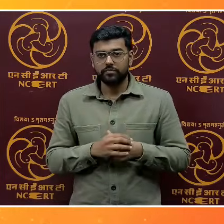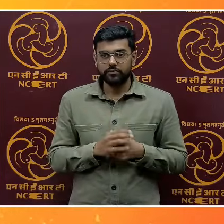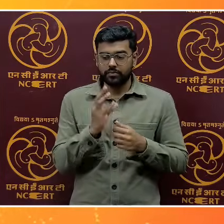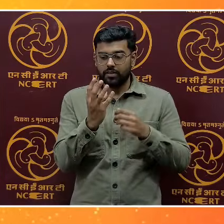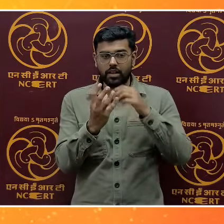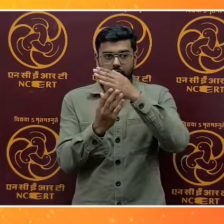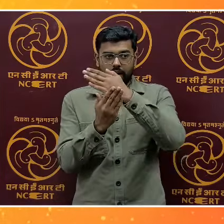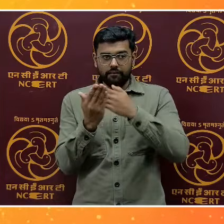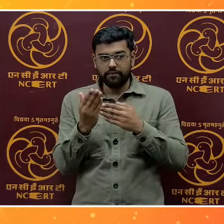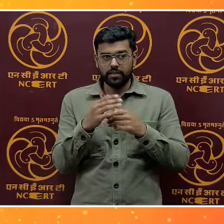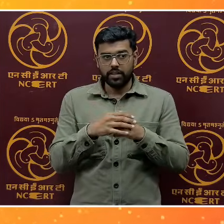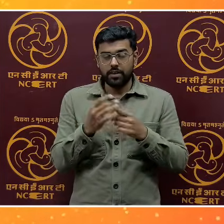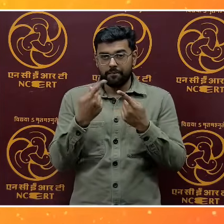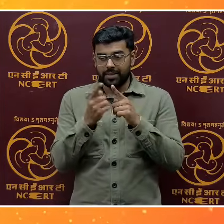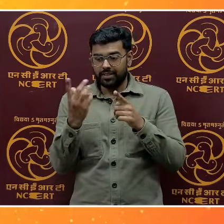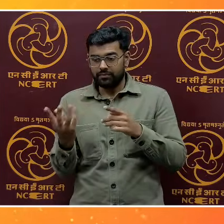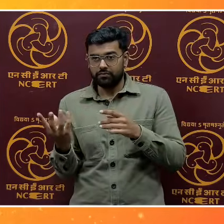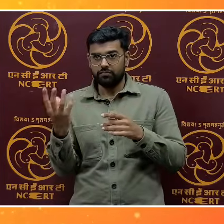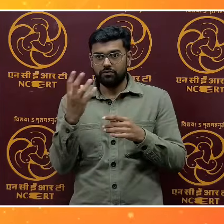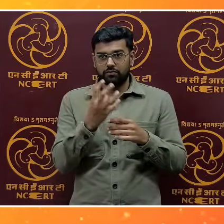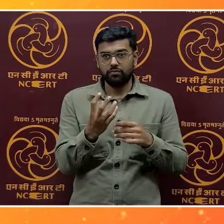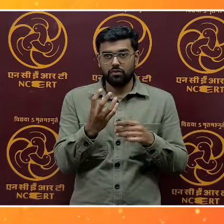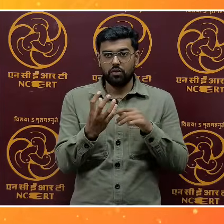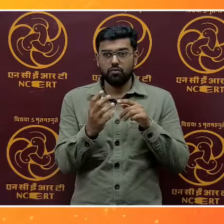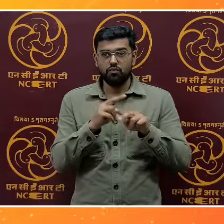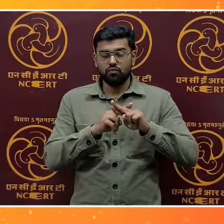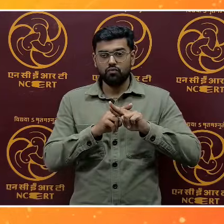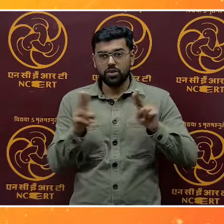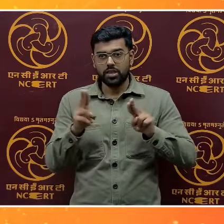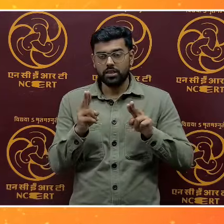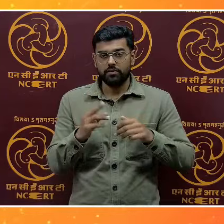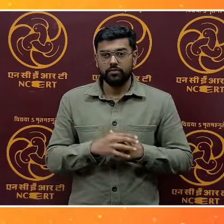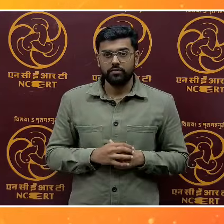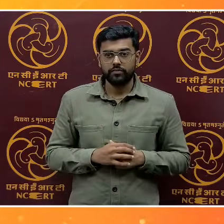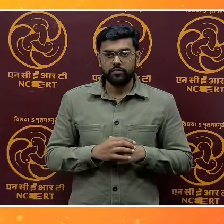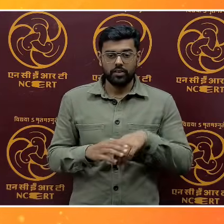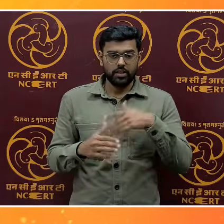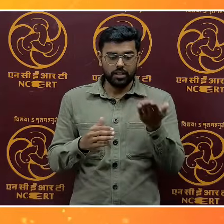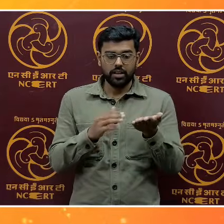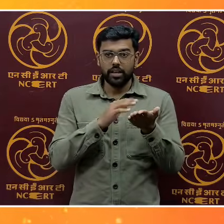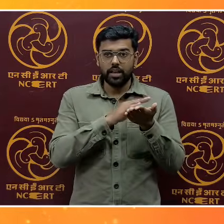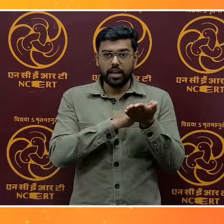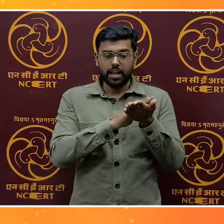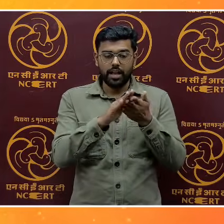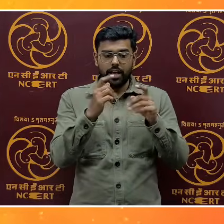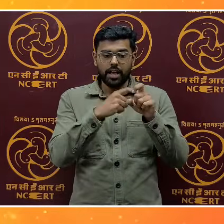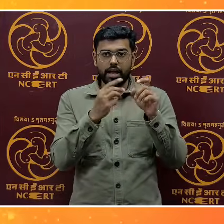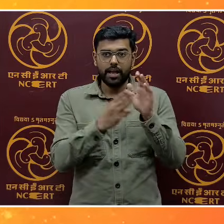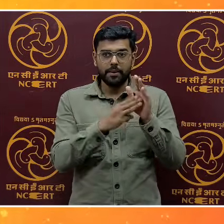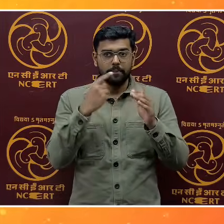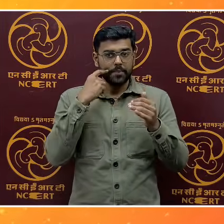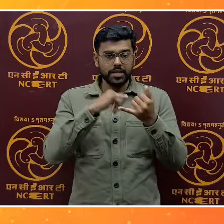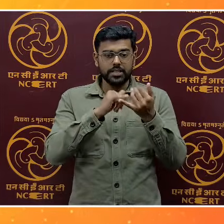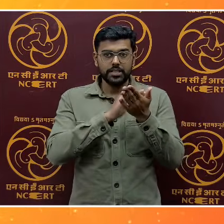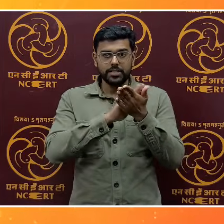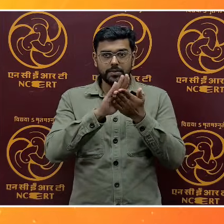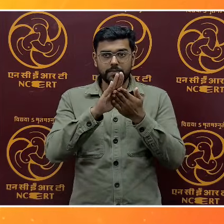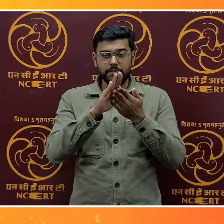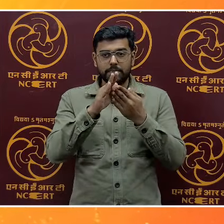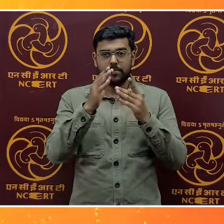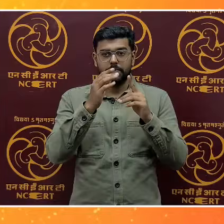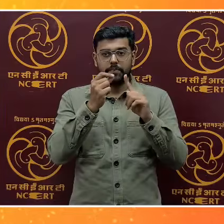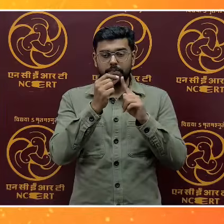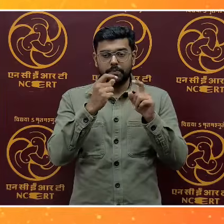the complete sphere. Can you see? Yes. And this is hemisphere. Alright. I can show you the model also. See,